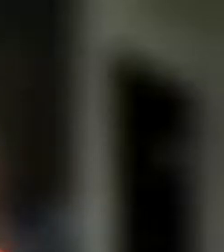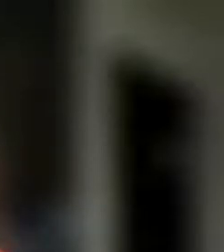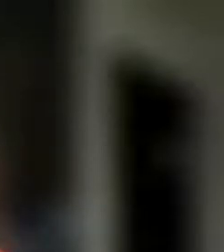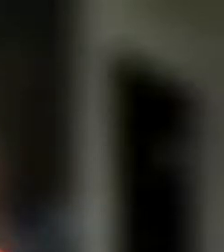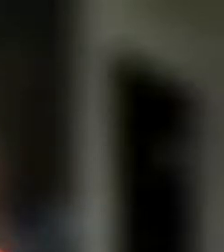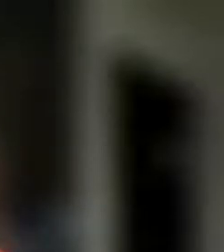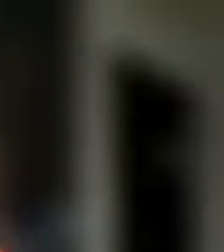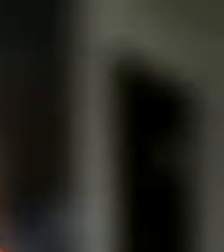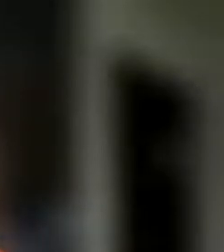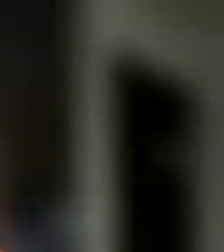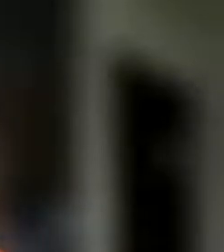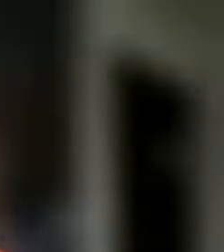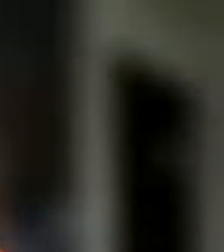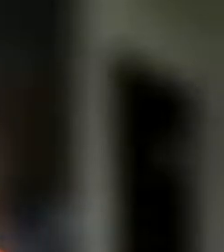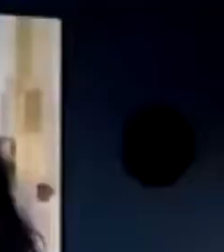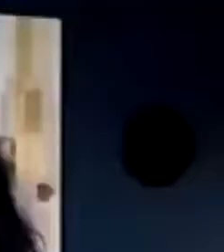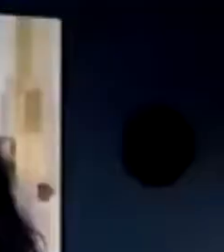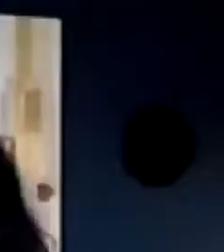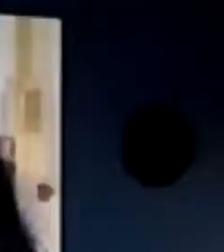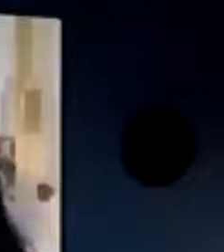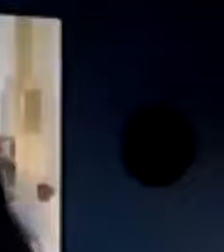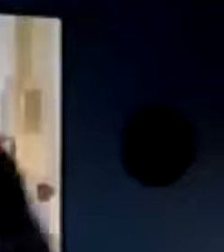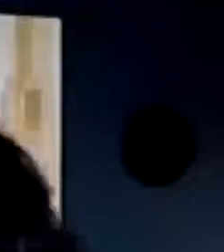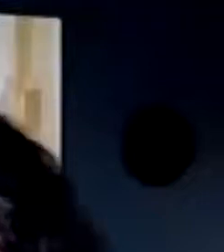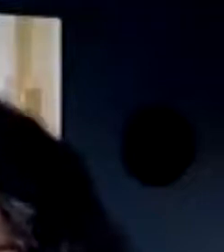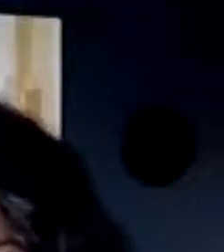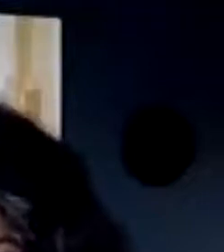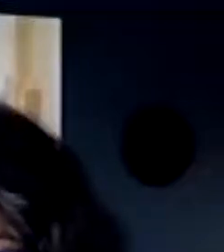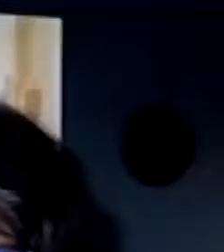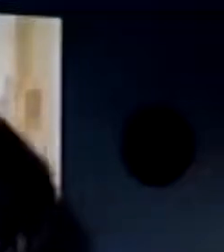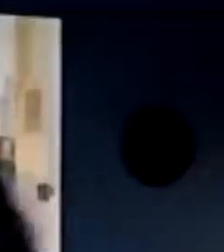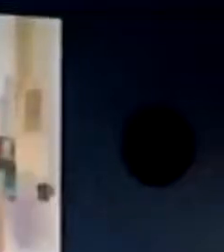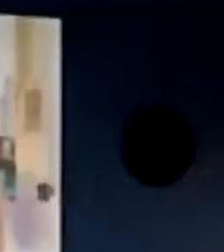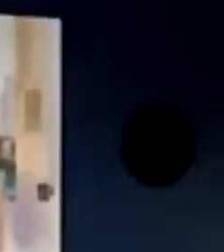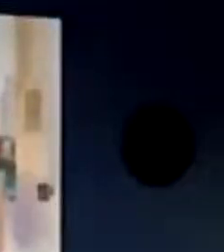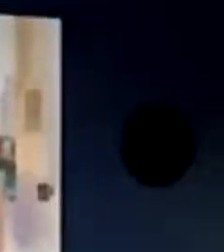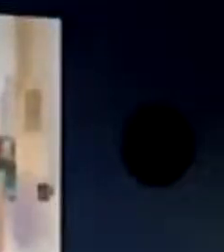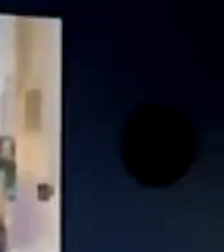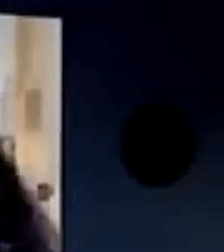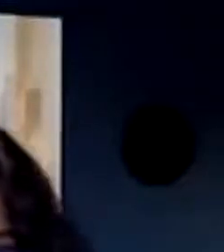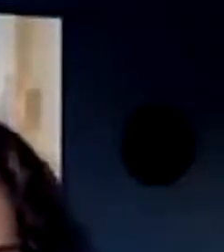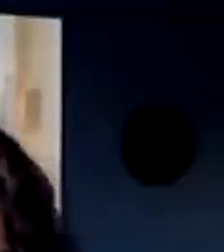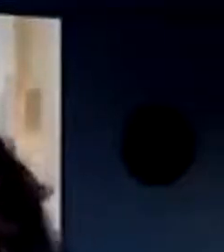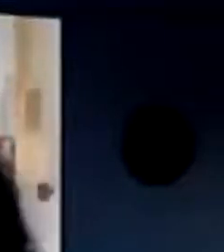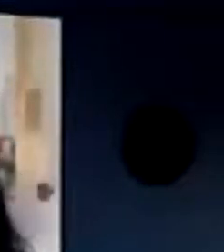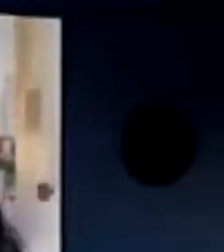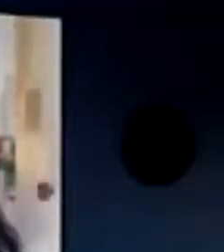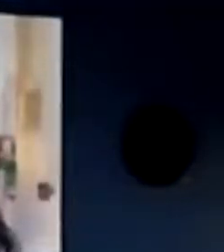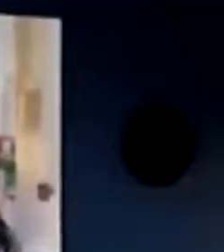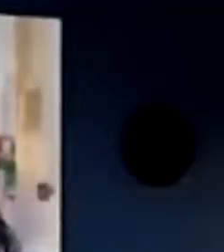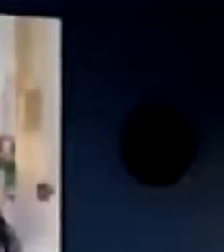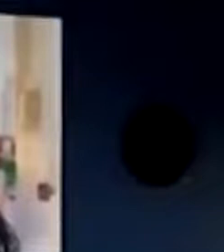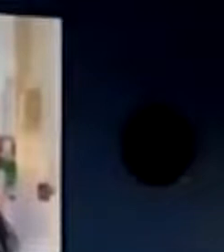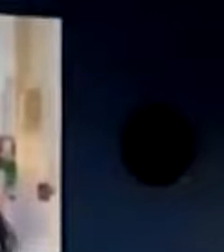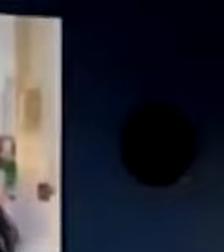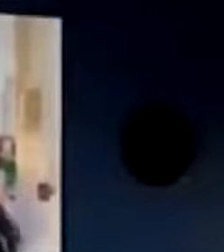instructions. So I'm going to pass it off to Zong to kick it off. Thank you so much, Jem. Appreciate it.